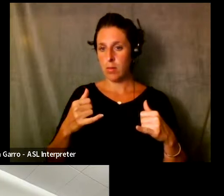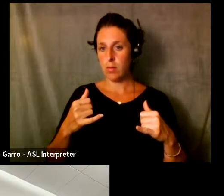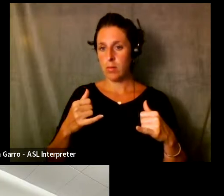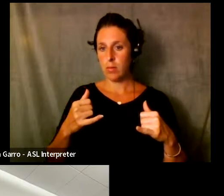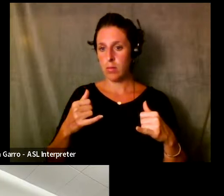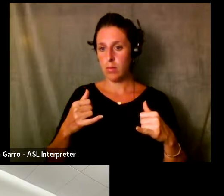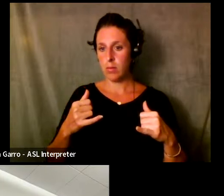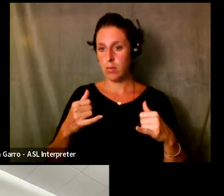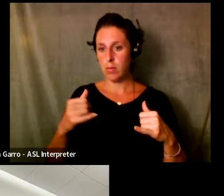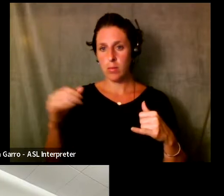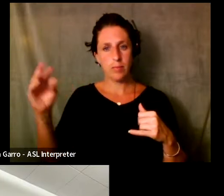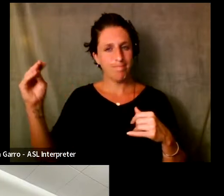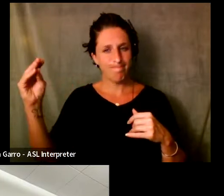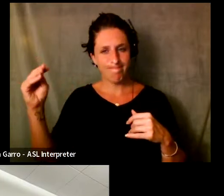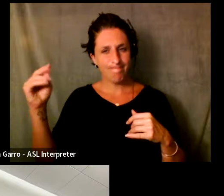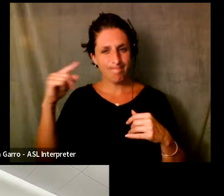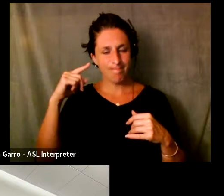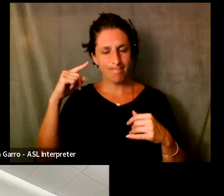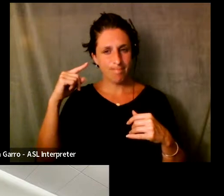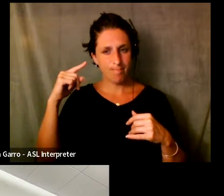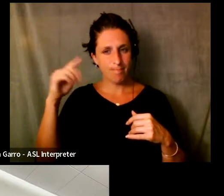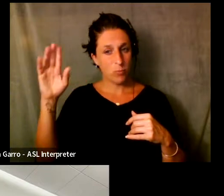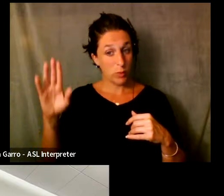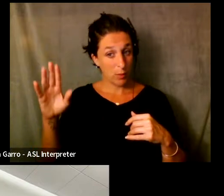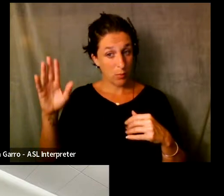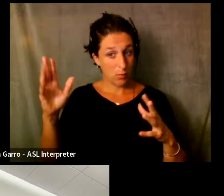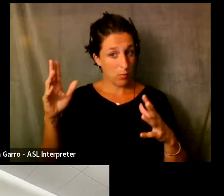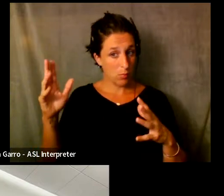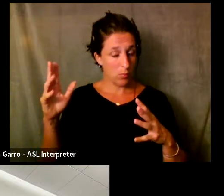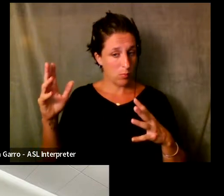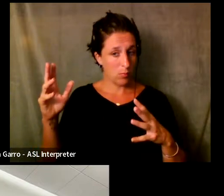you. Did they go down?